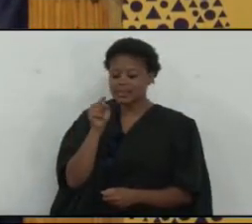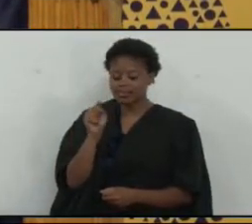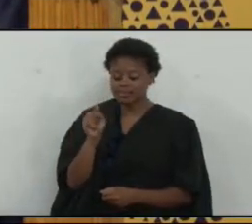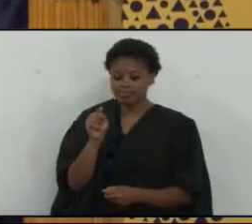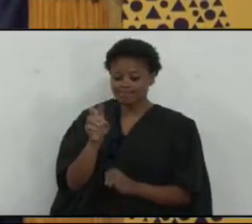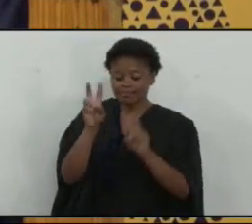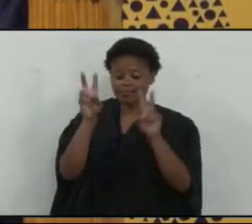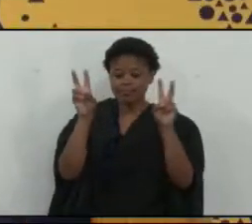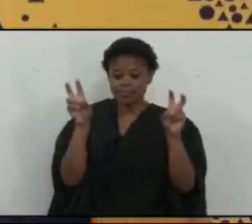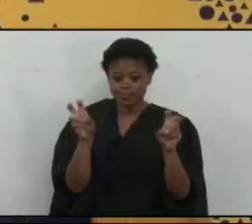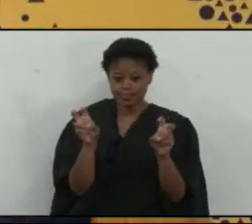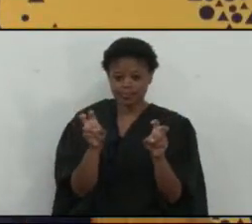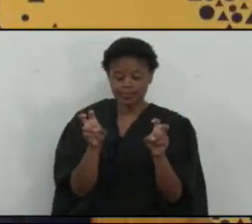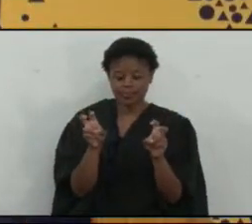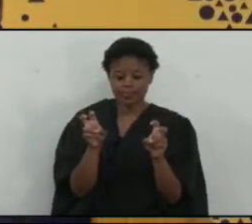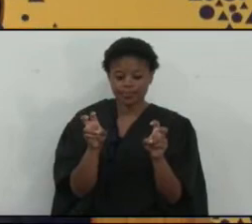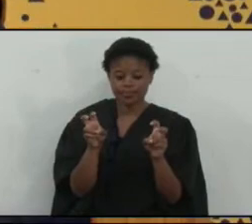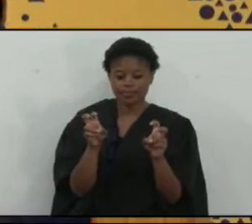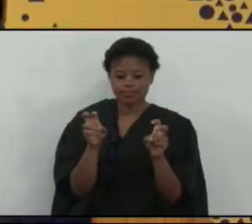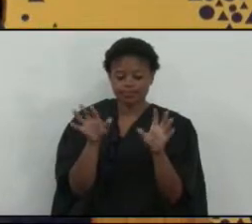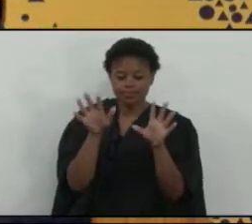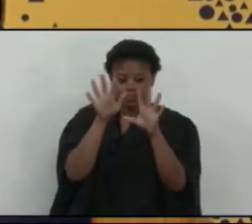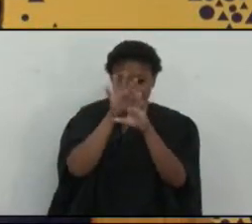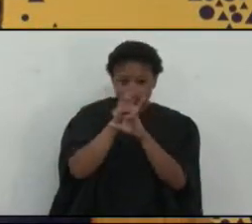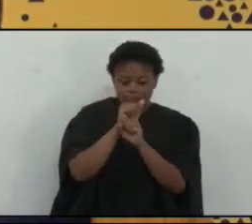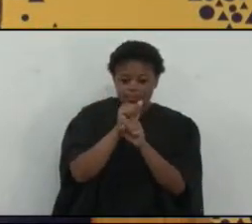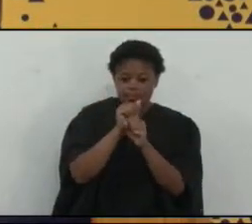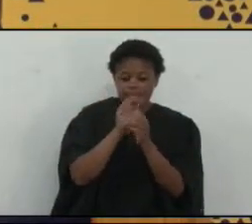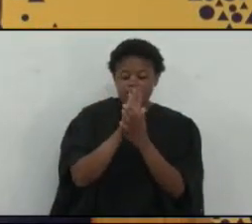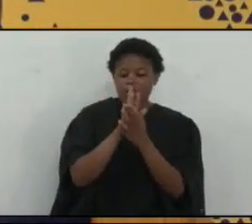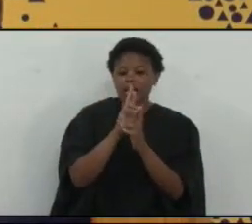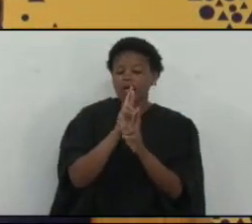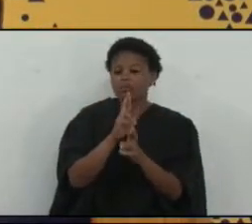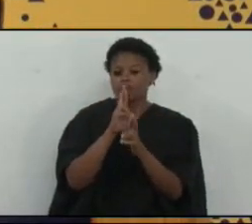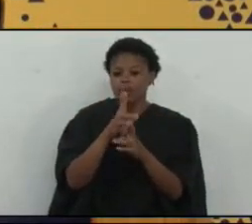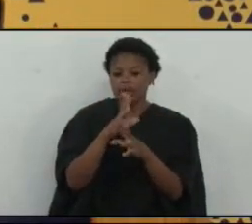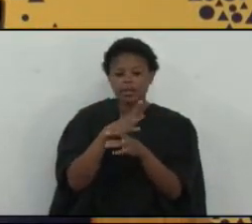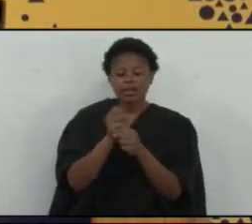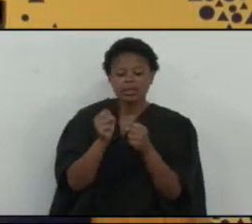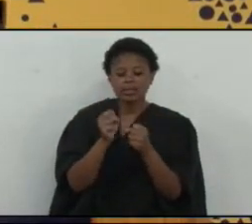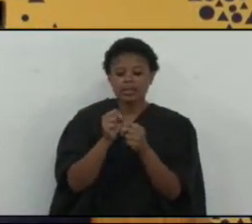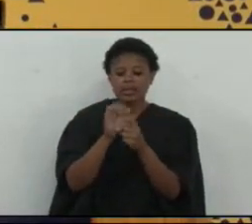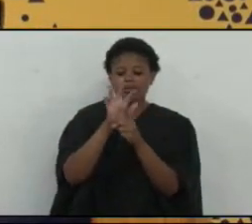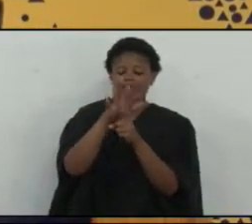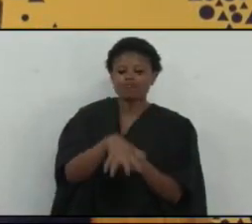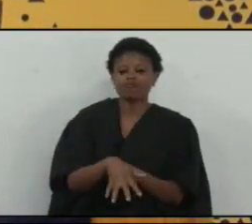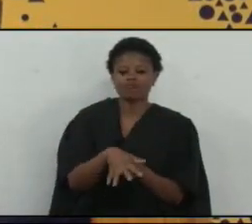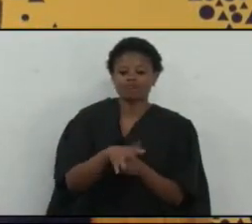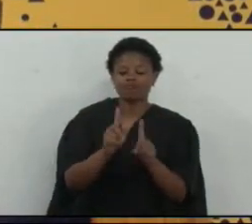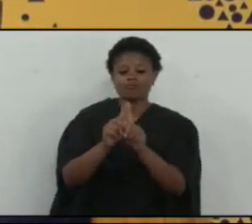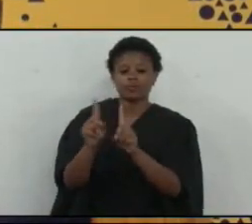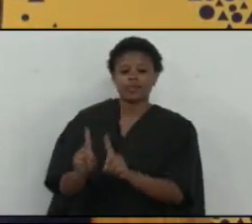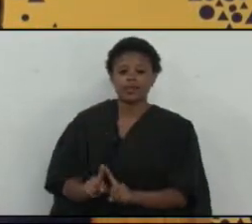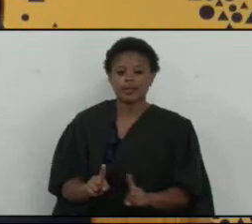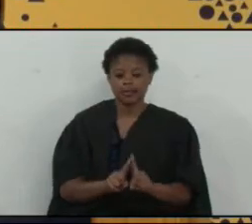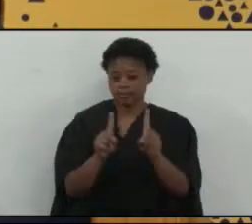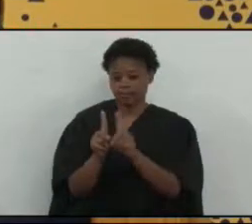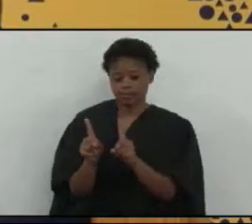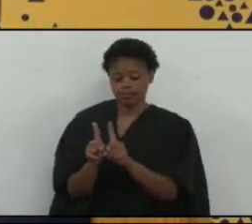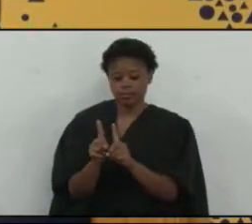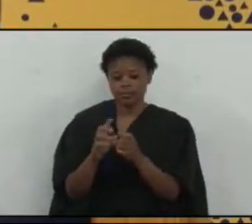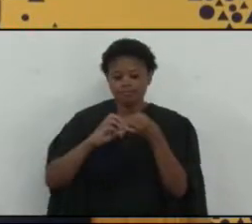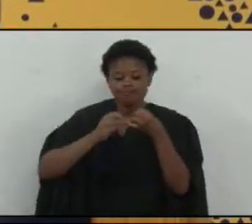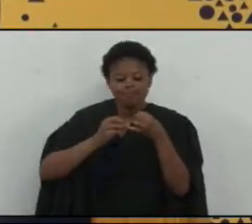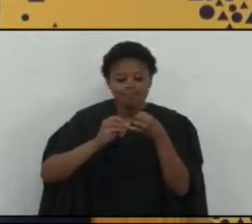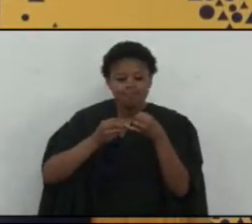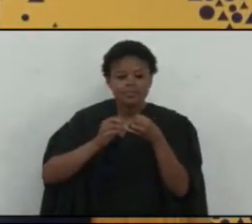I quote, "Gloom and despondency has never defeated adversity.